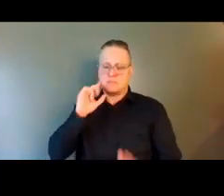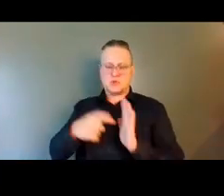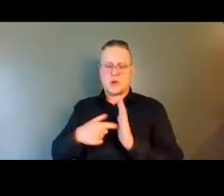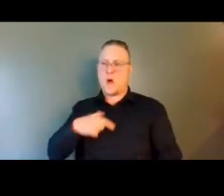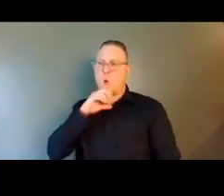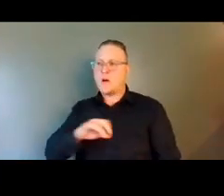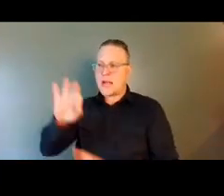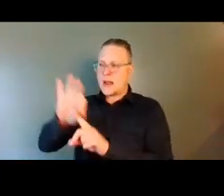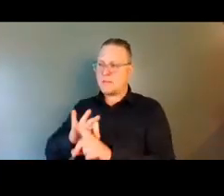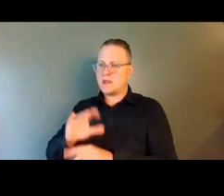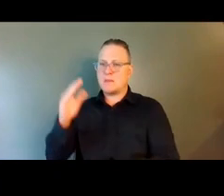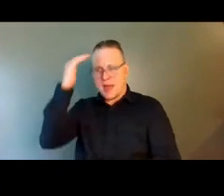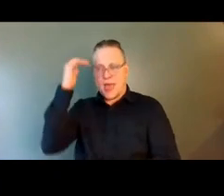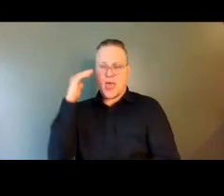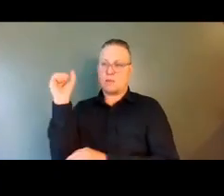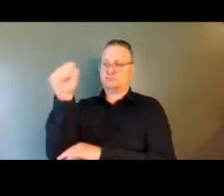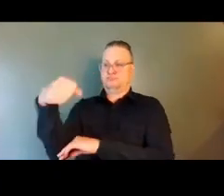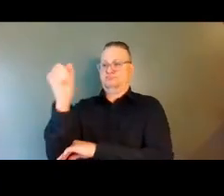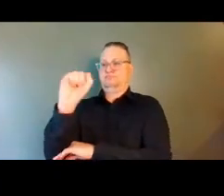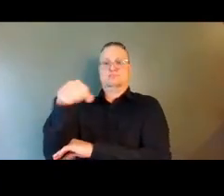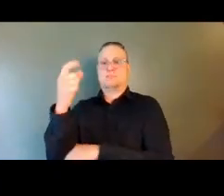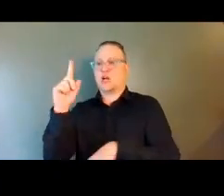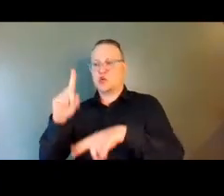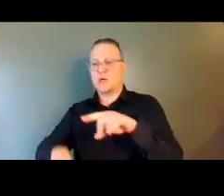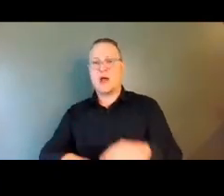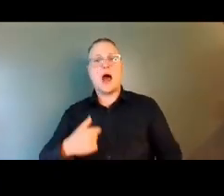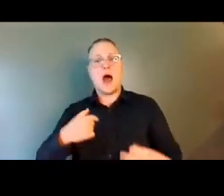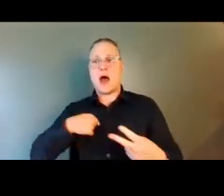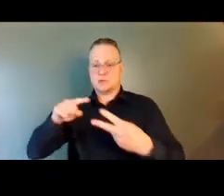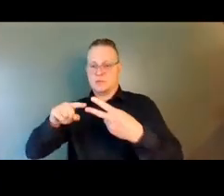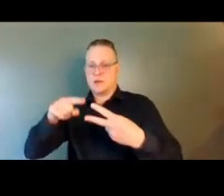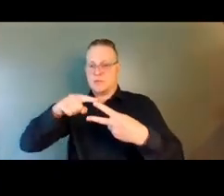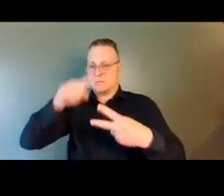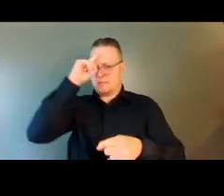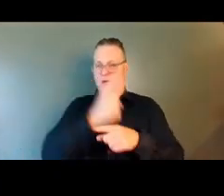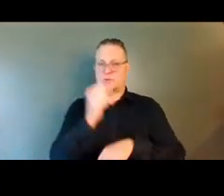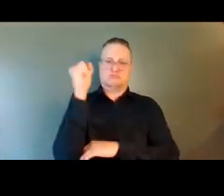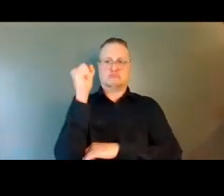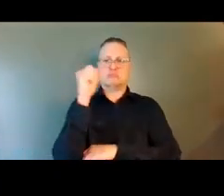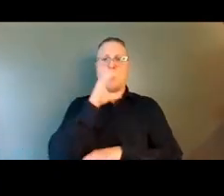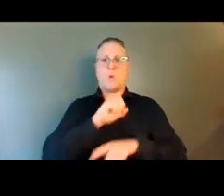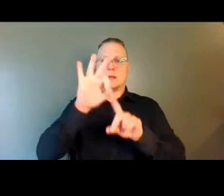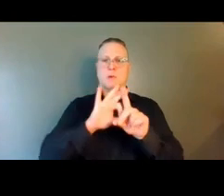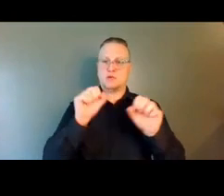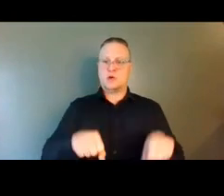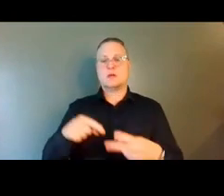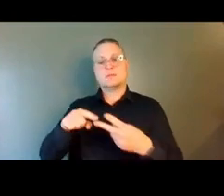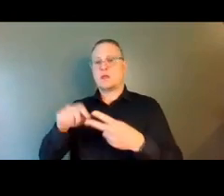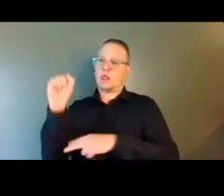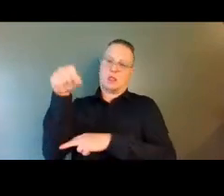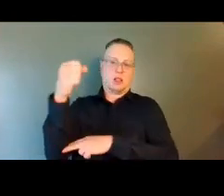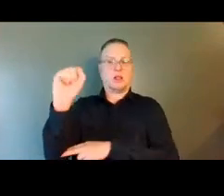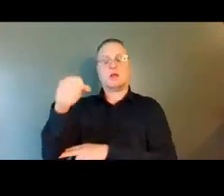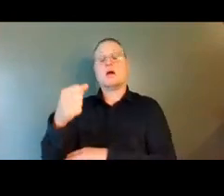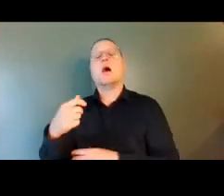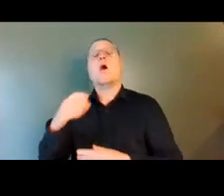was. I was the second born. And so I got an official diagnosis at age 2, and that was when I wasn't walking.